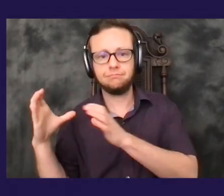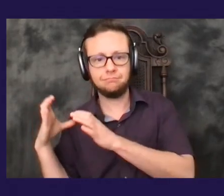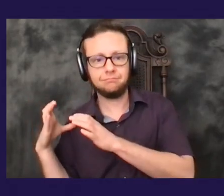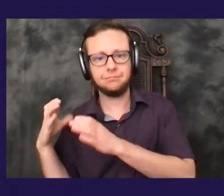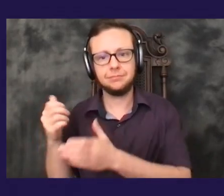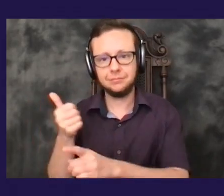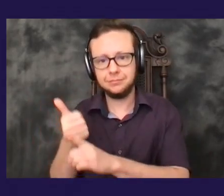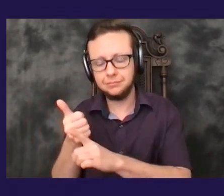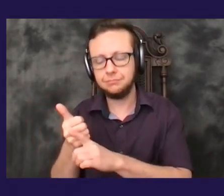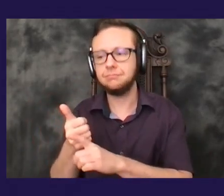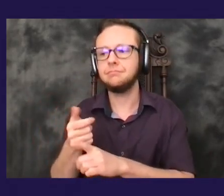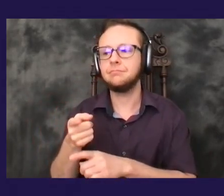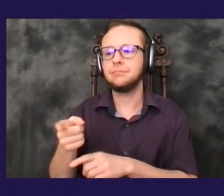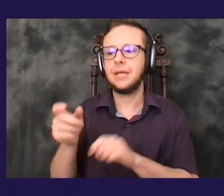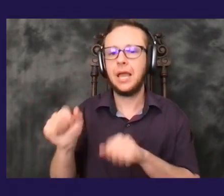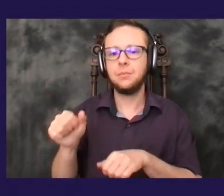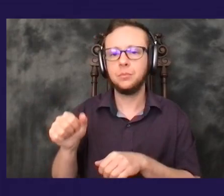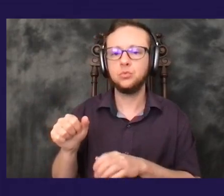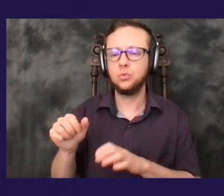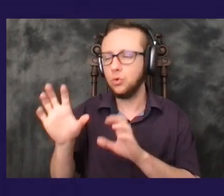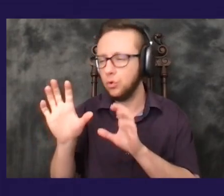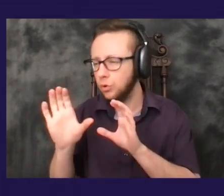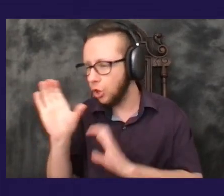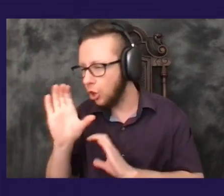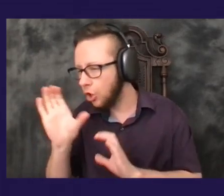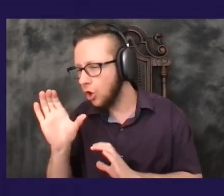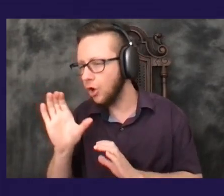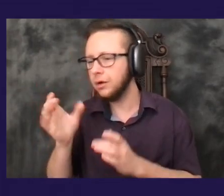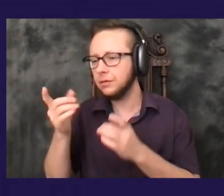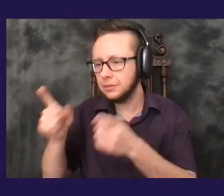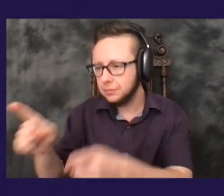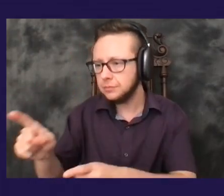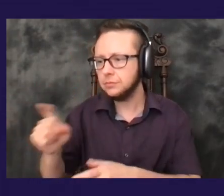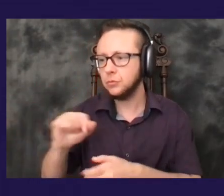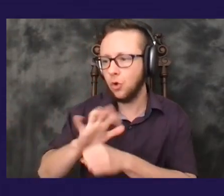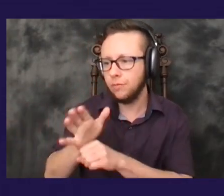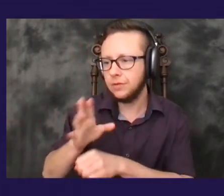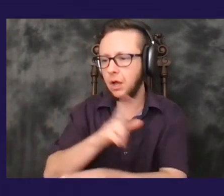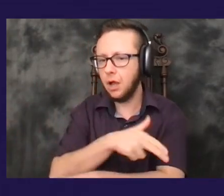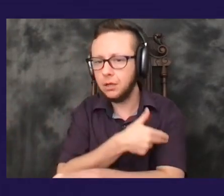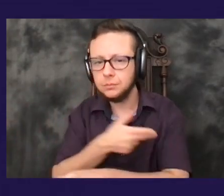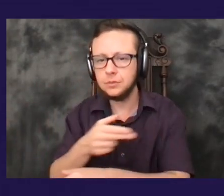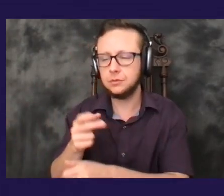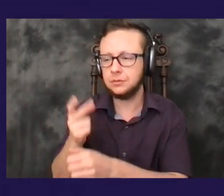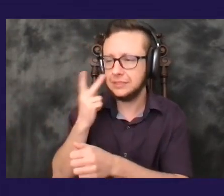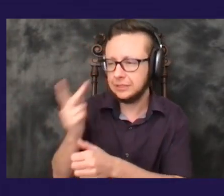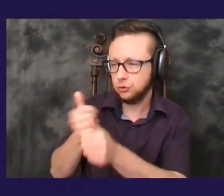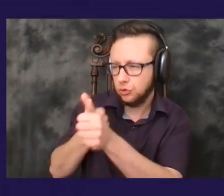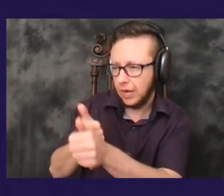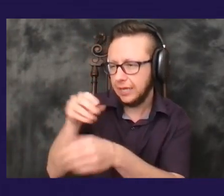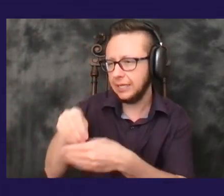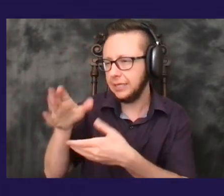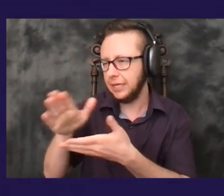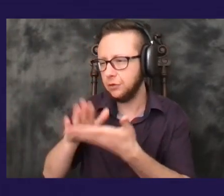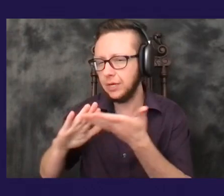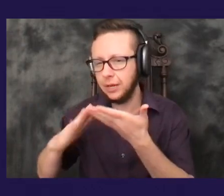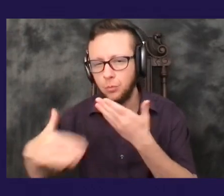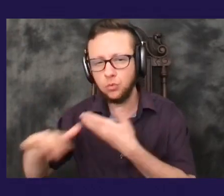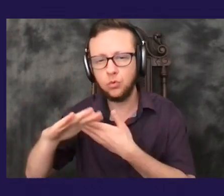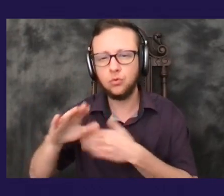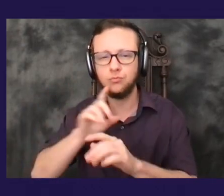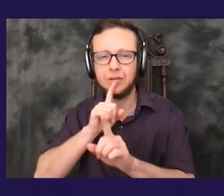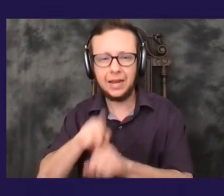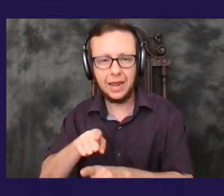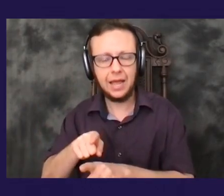up incidents of COVID and hospitalizations and see where things were tracking in their neighborhood and react accordingly, not